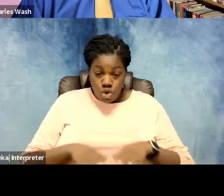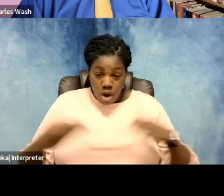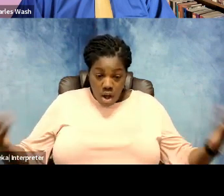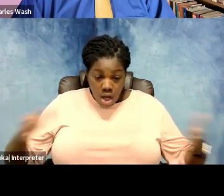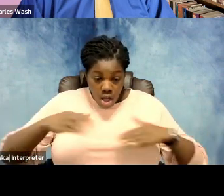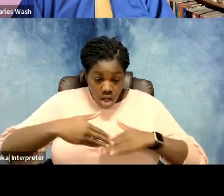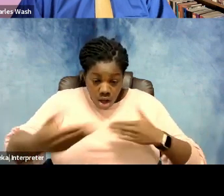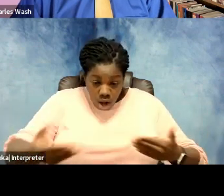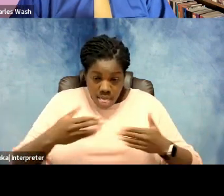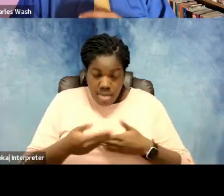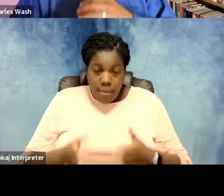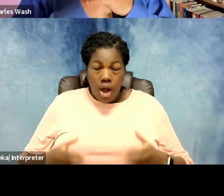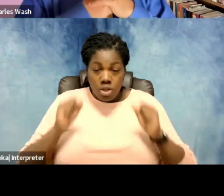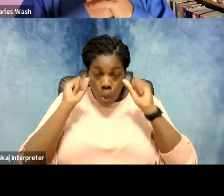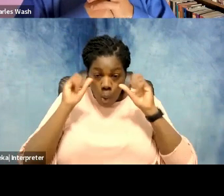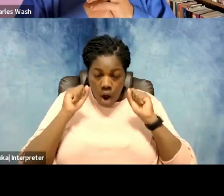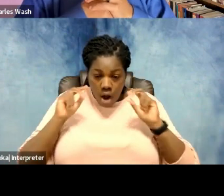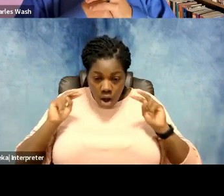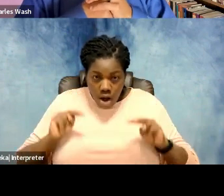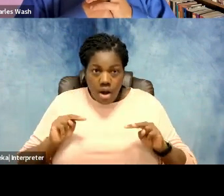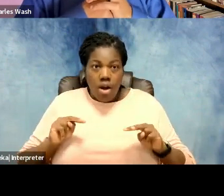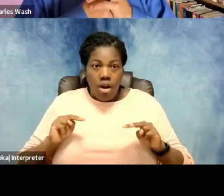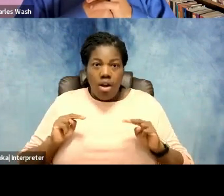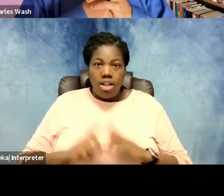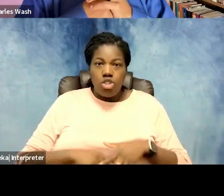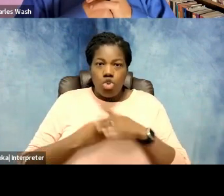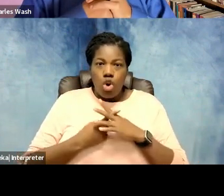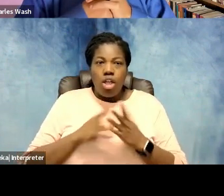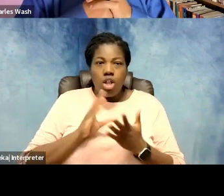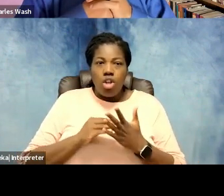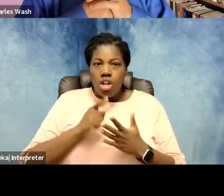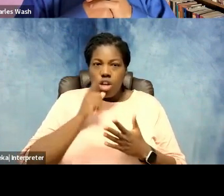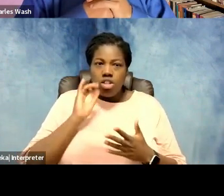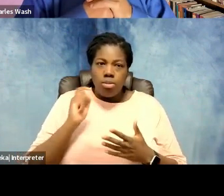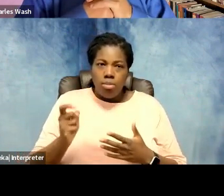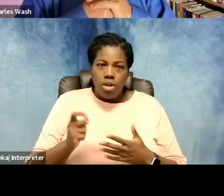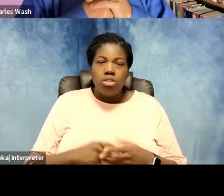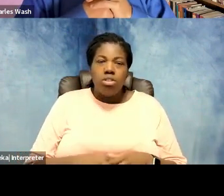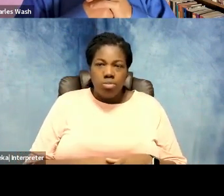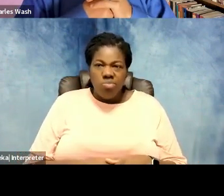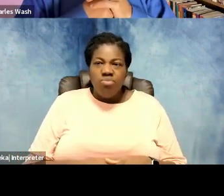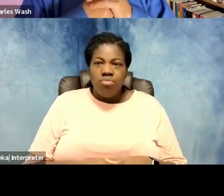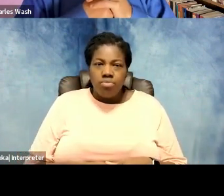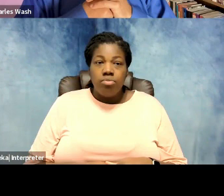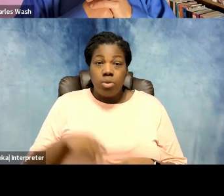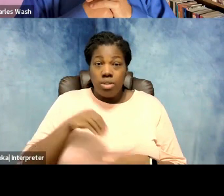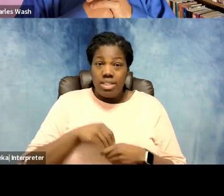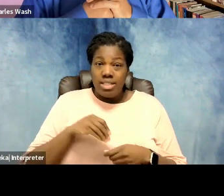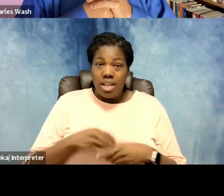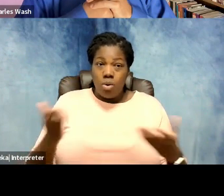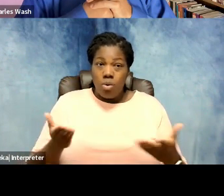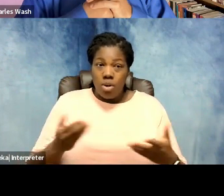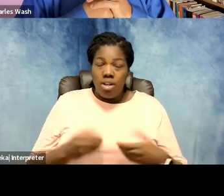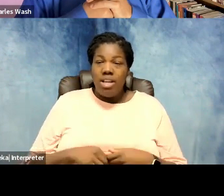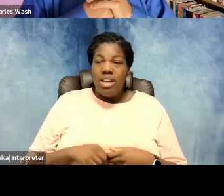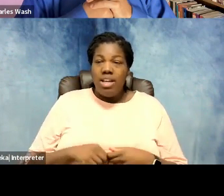this is great. And it launched the Learning Lunchbox program. You see the box here on the right-hand side. What's in that box? over